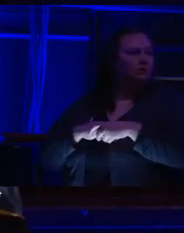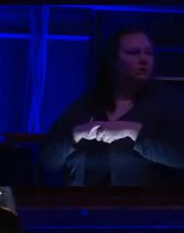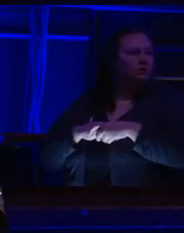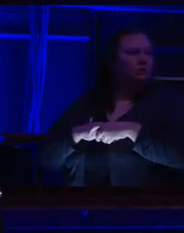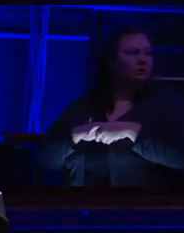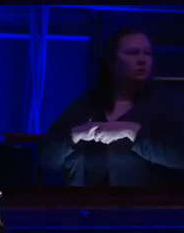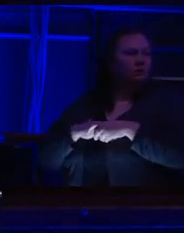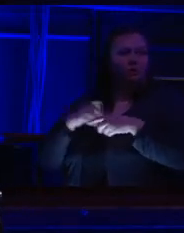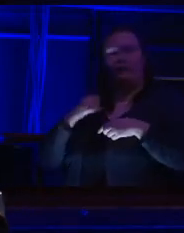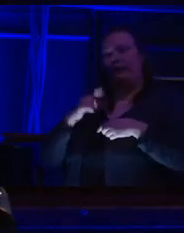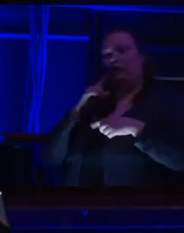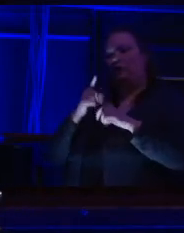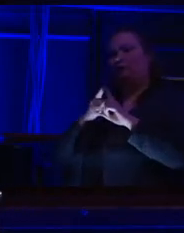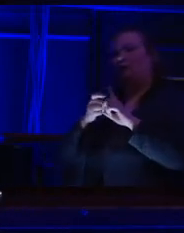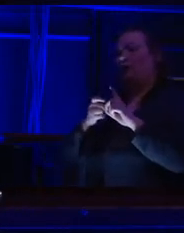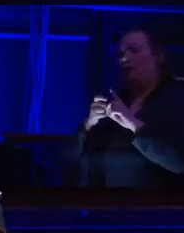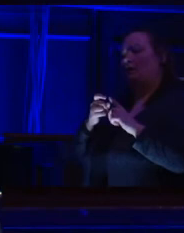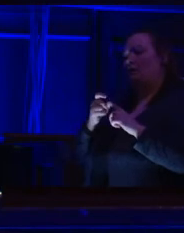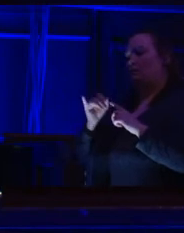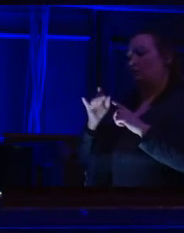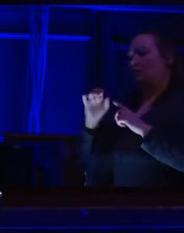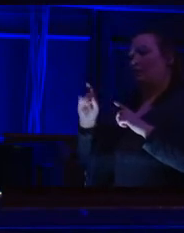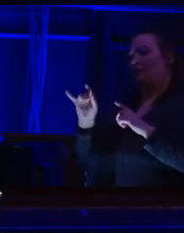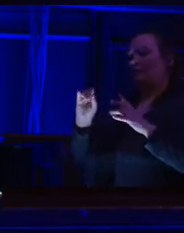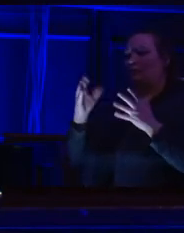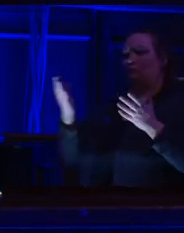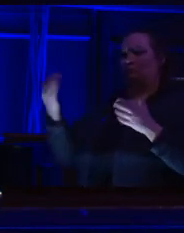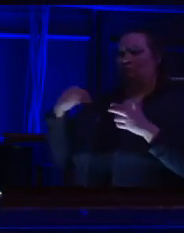We heard from Janet Napolitano earlier today.